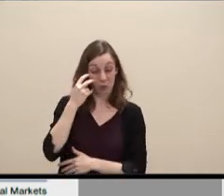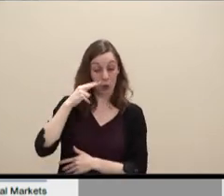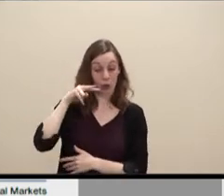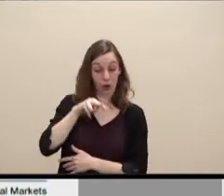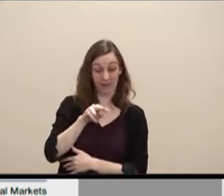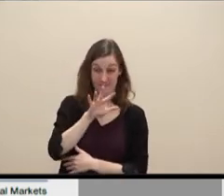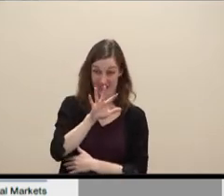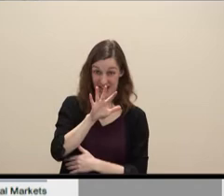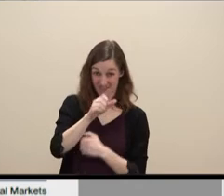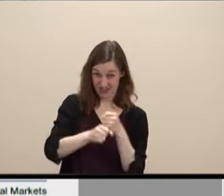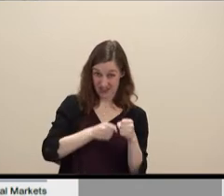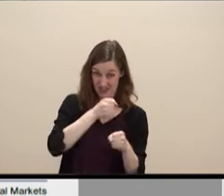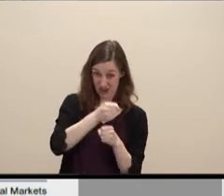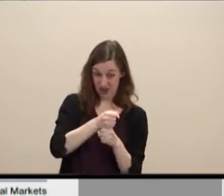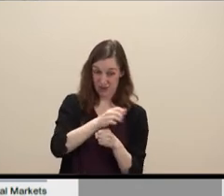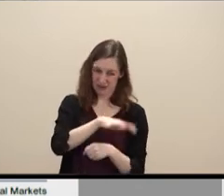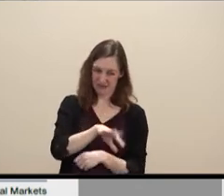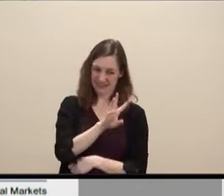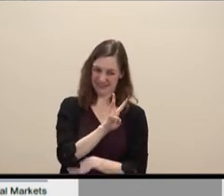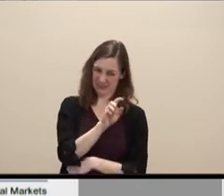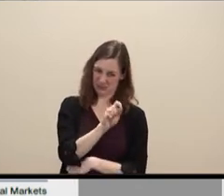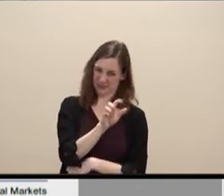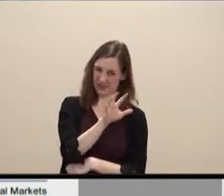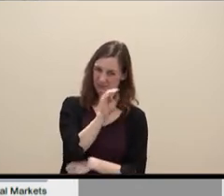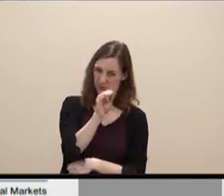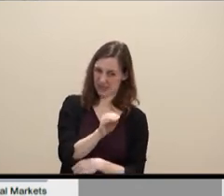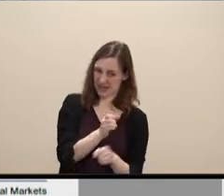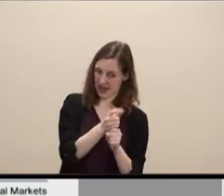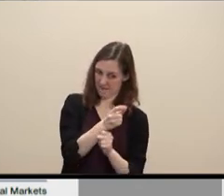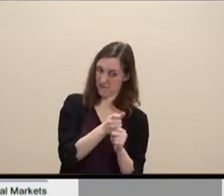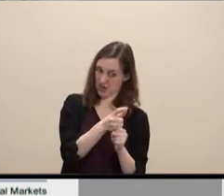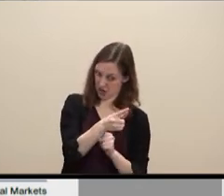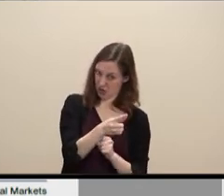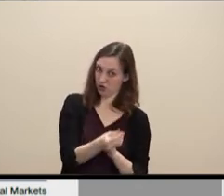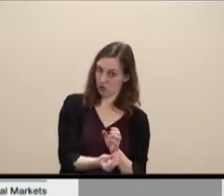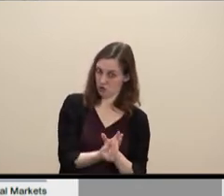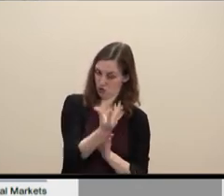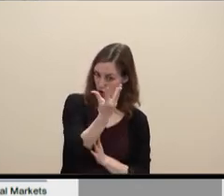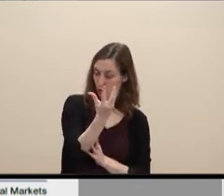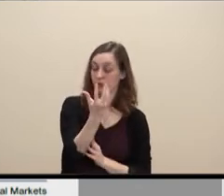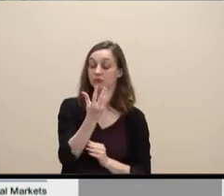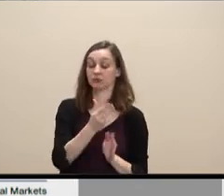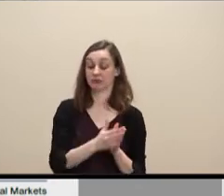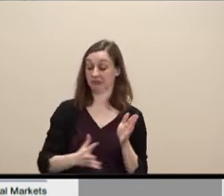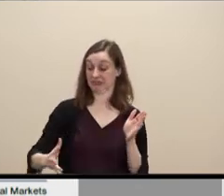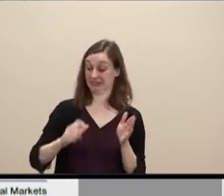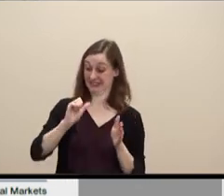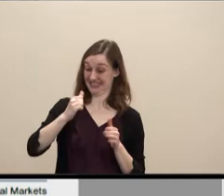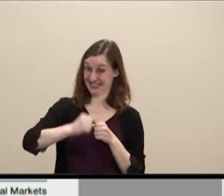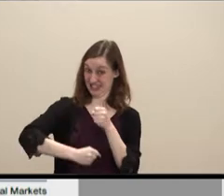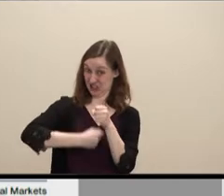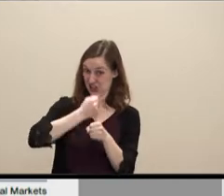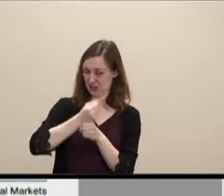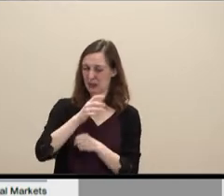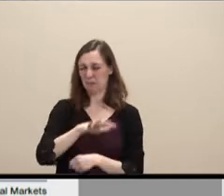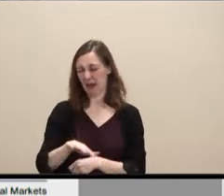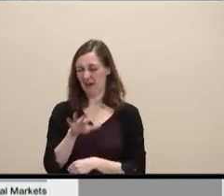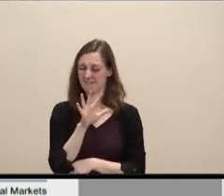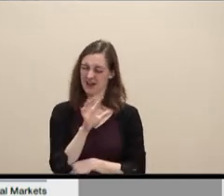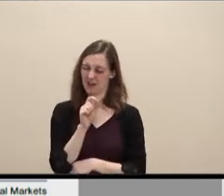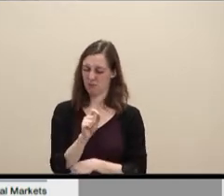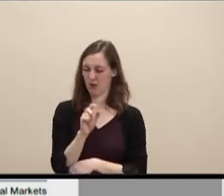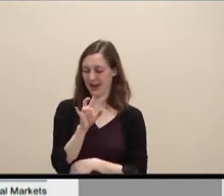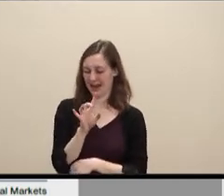basis, 6.5% per year. If you want to look at it on a 10-year basis, about 5.8%